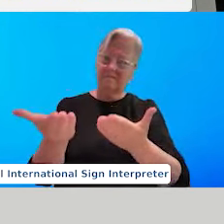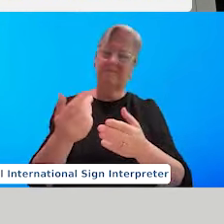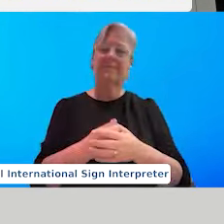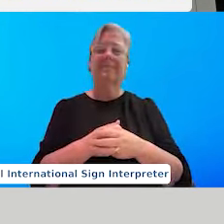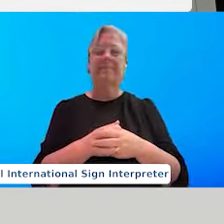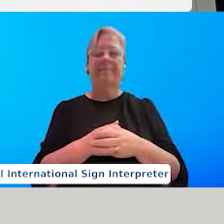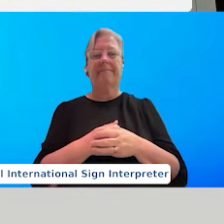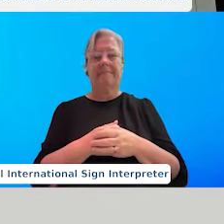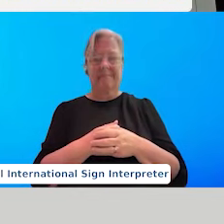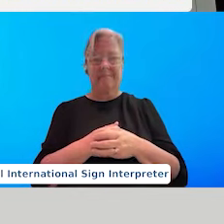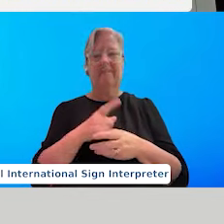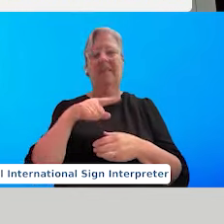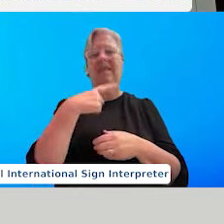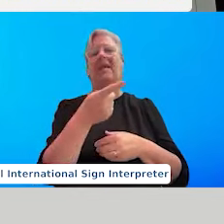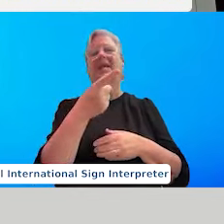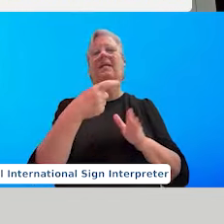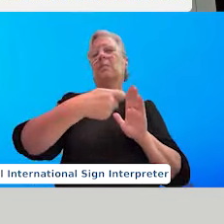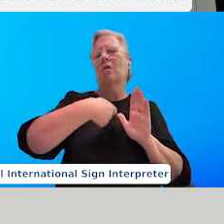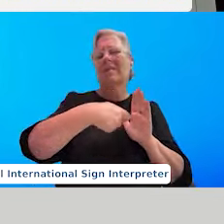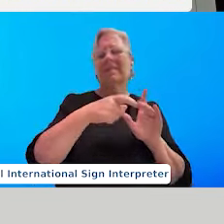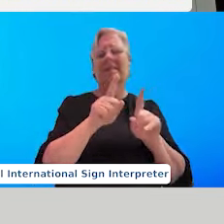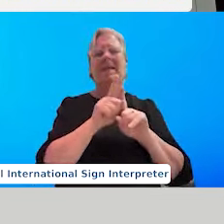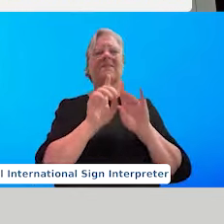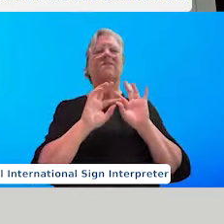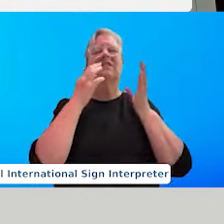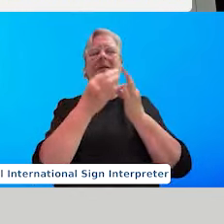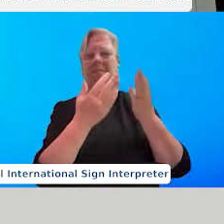for promoting the accessible